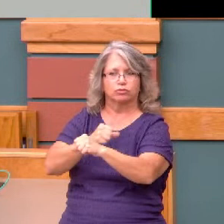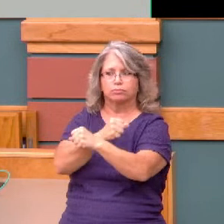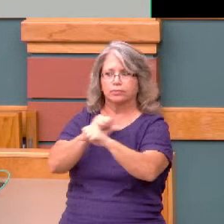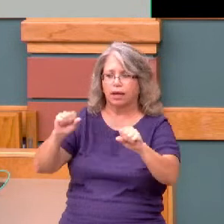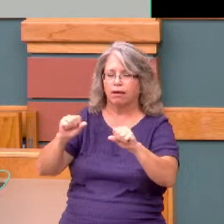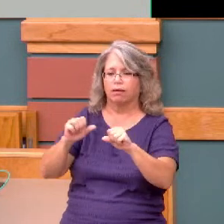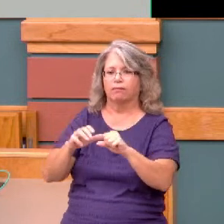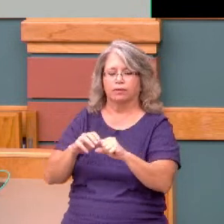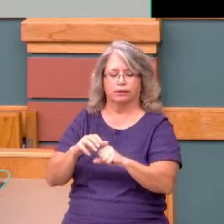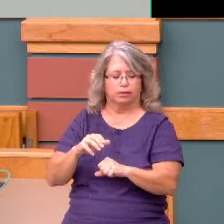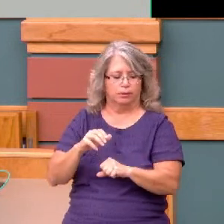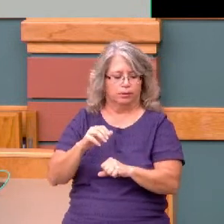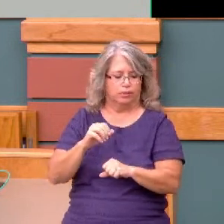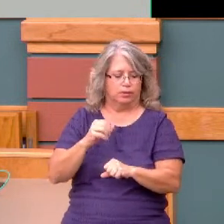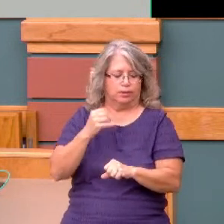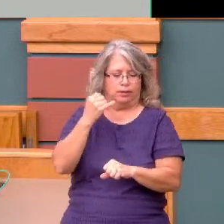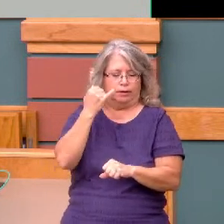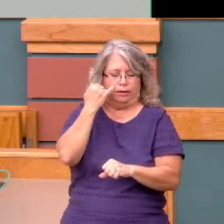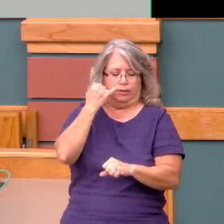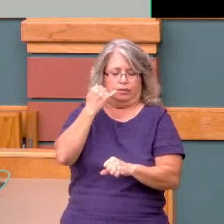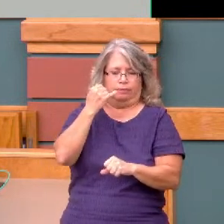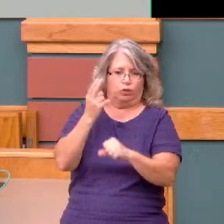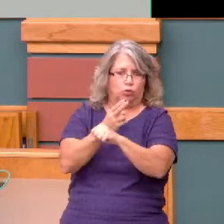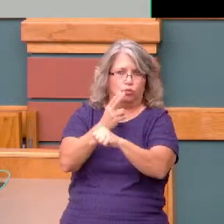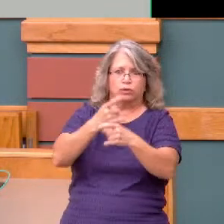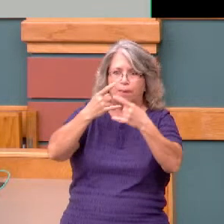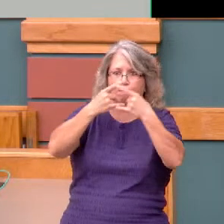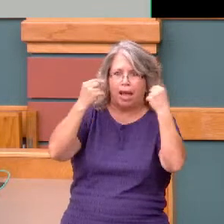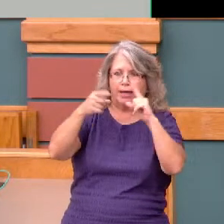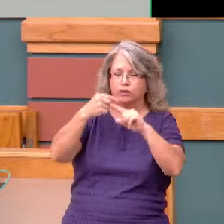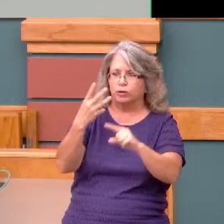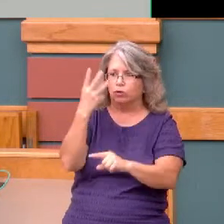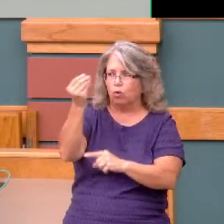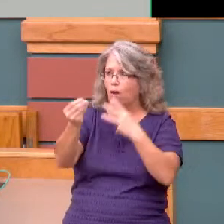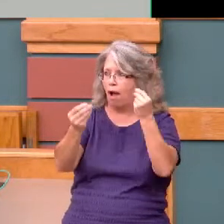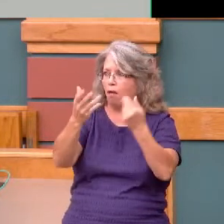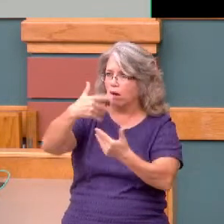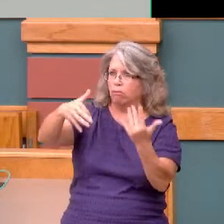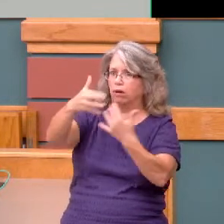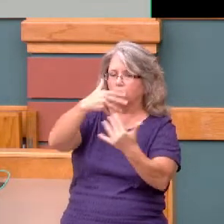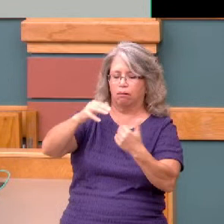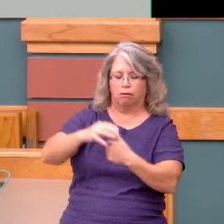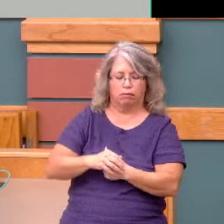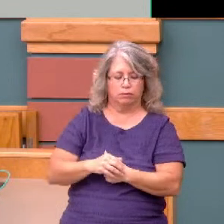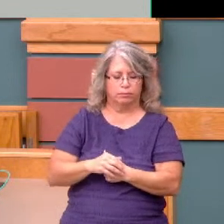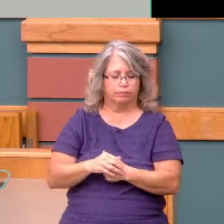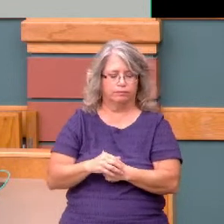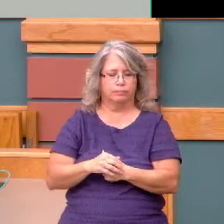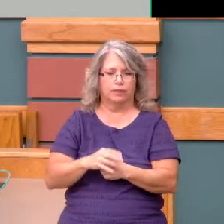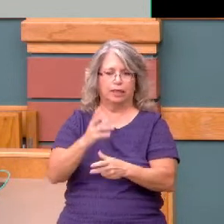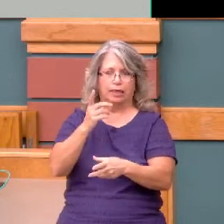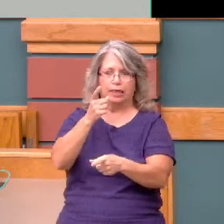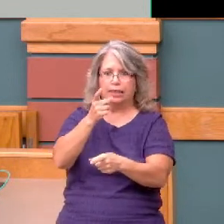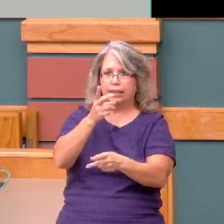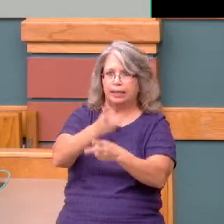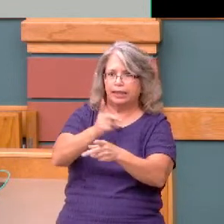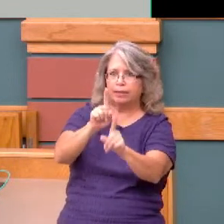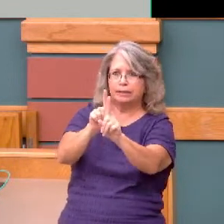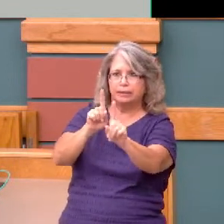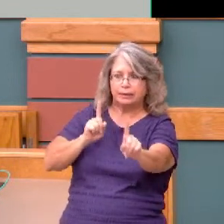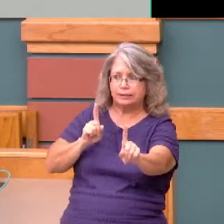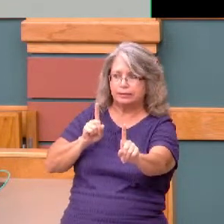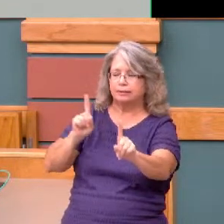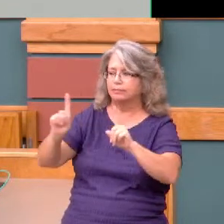these things, that can help us to avoid the worst case scenarios that are possible here, given how much